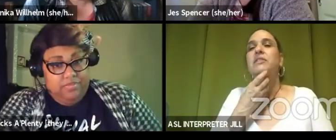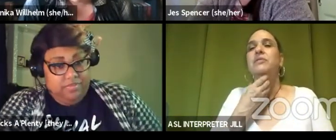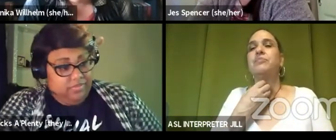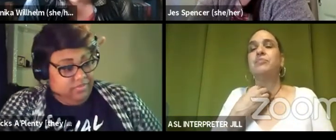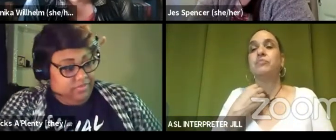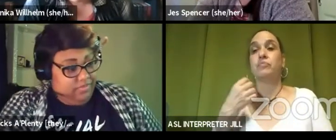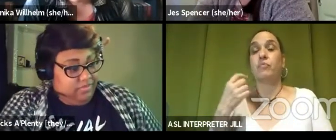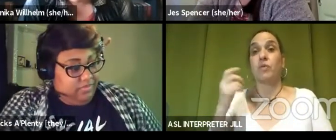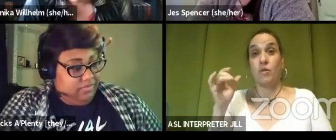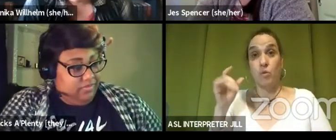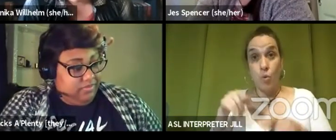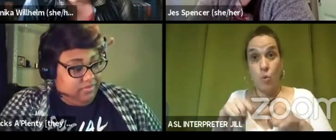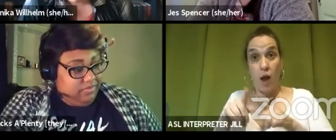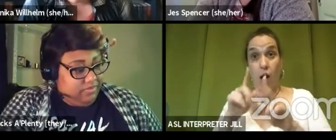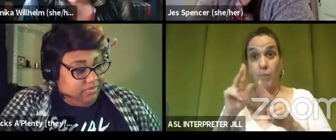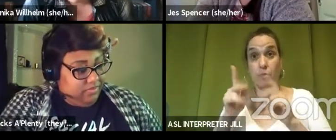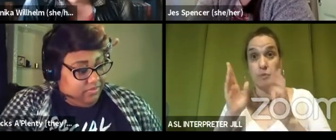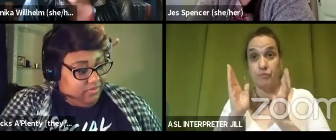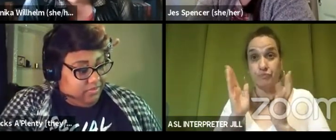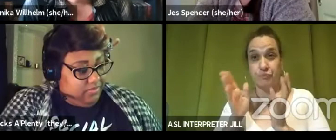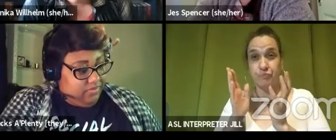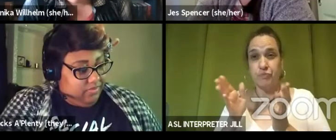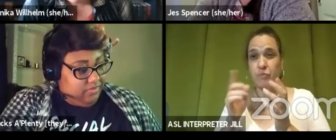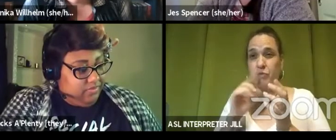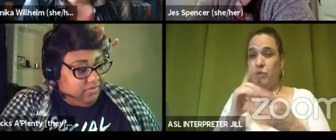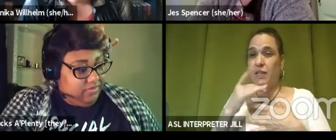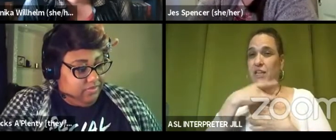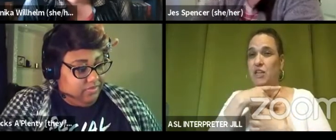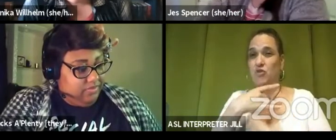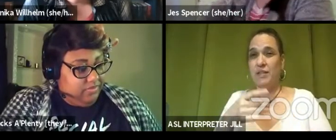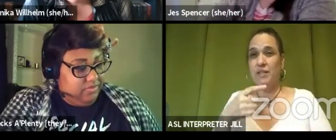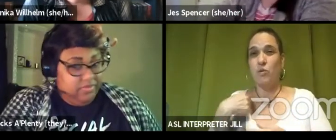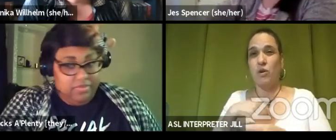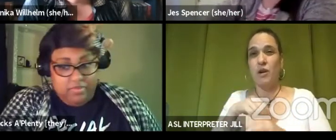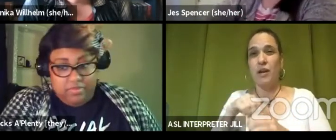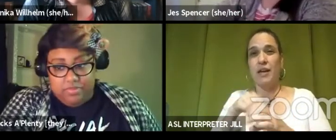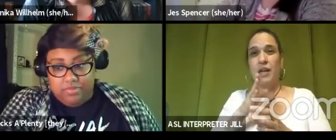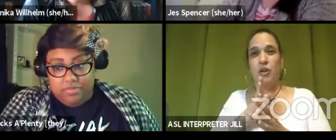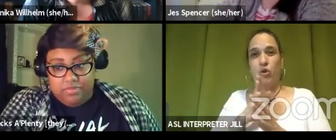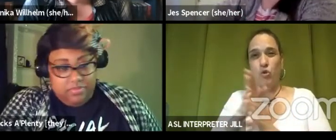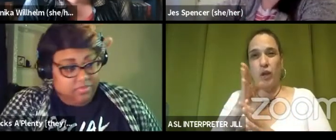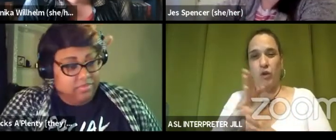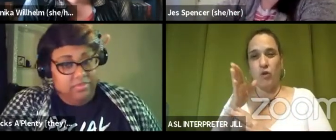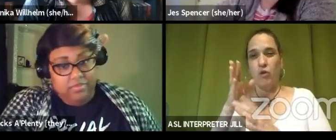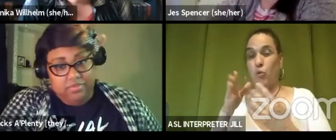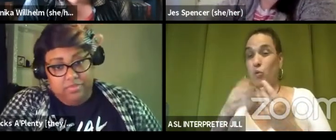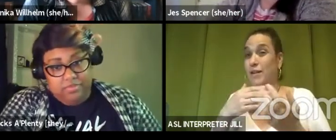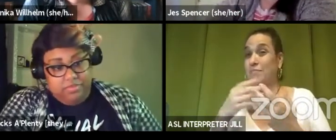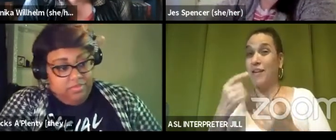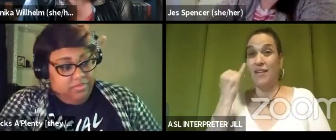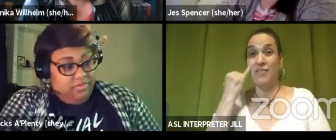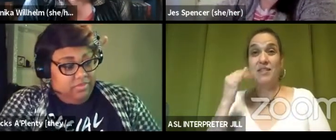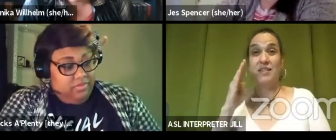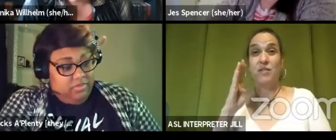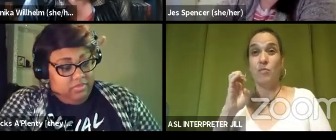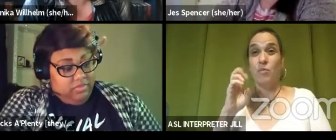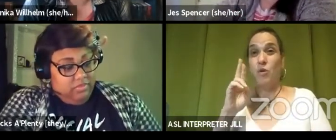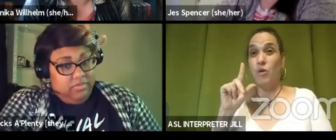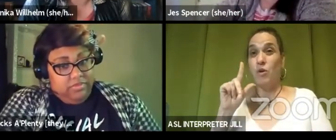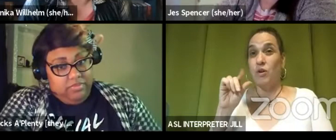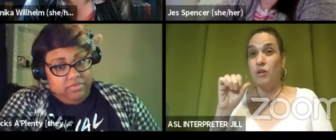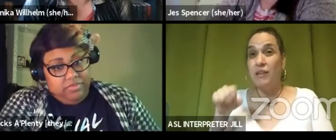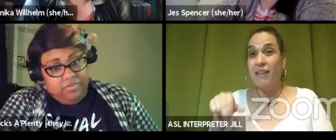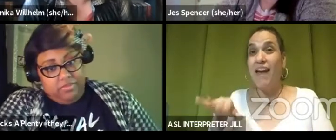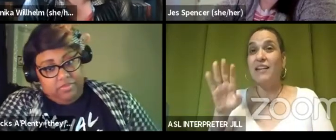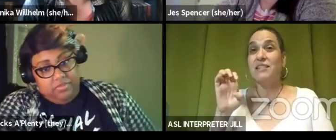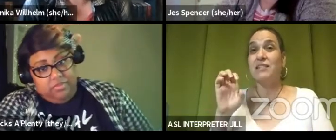everyone's talking, it's so interesting that we are in a career, whether it's burlesque, whether it's theater, that